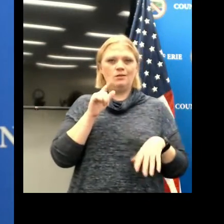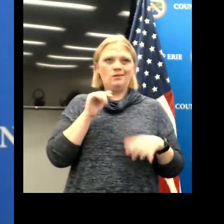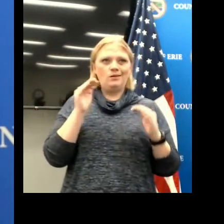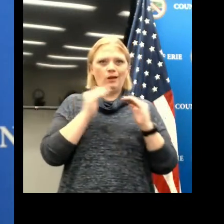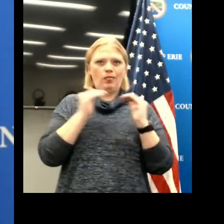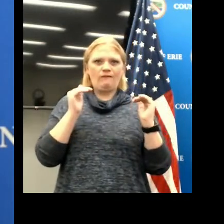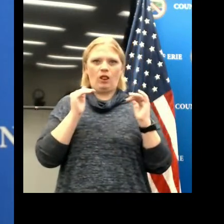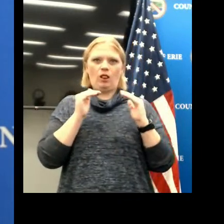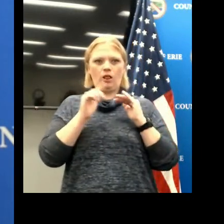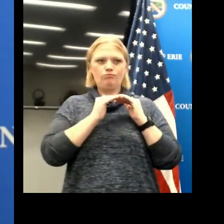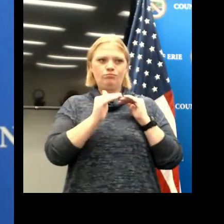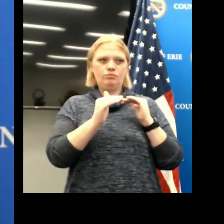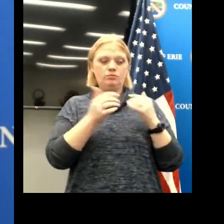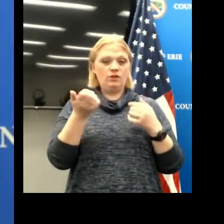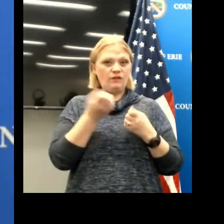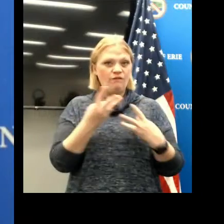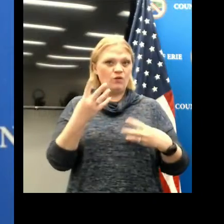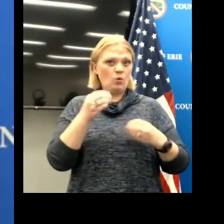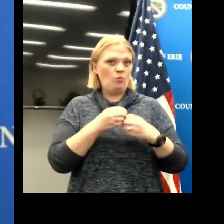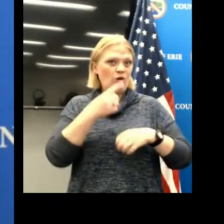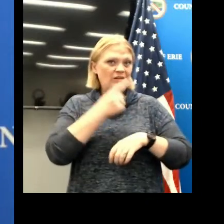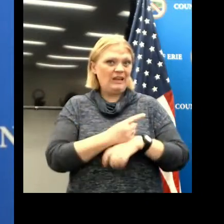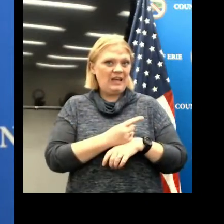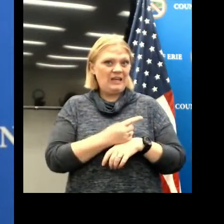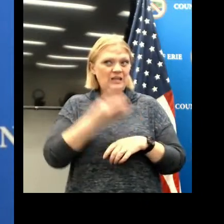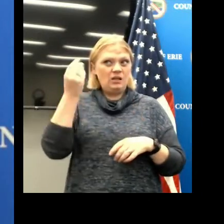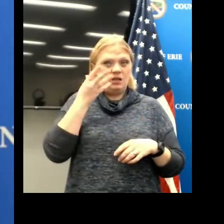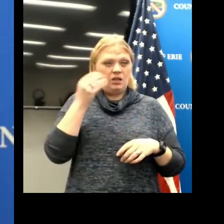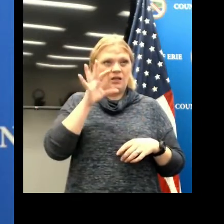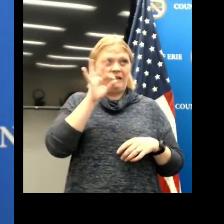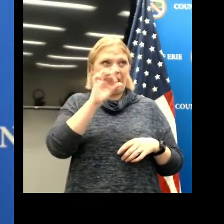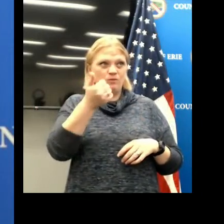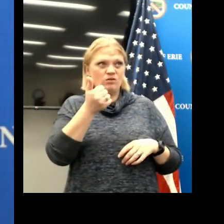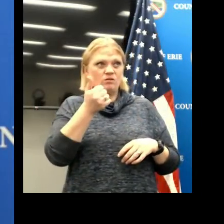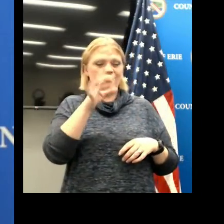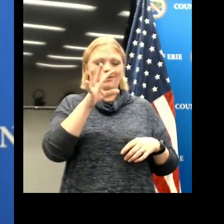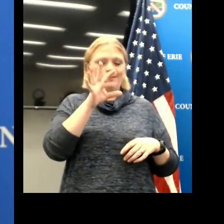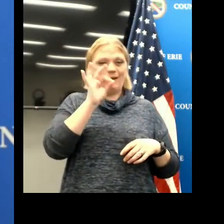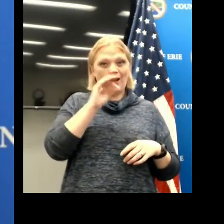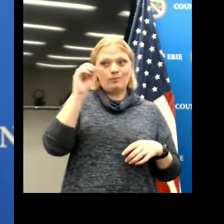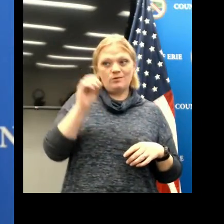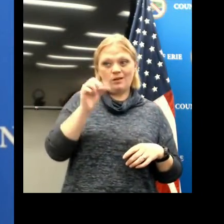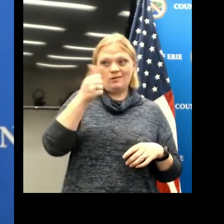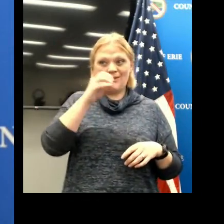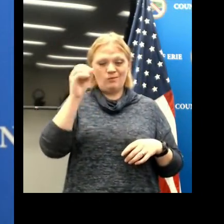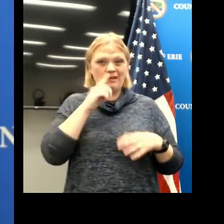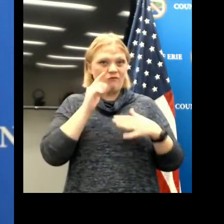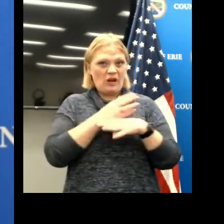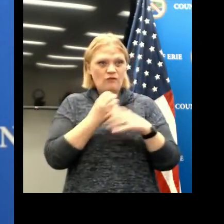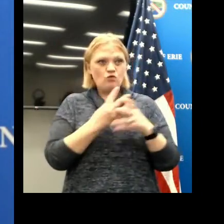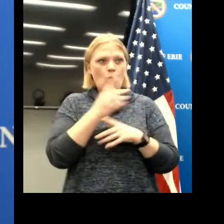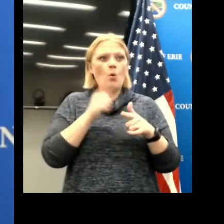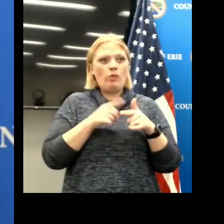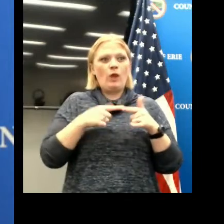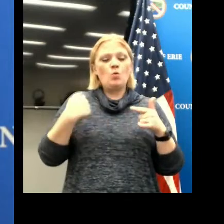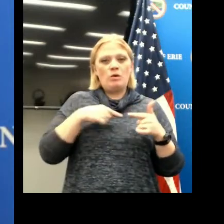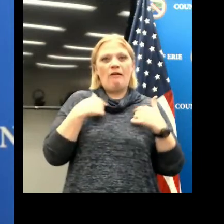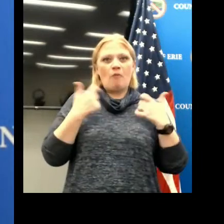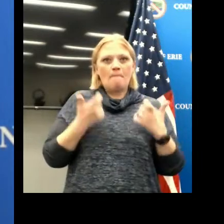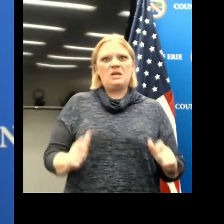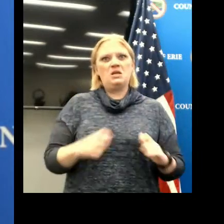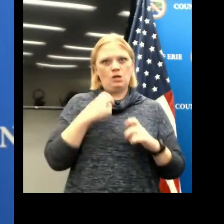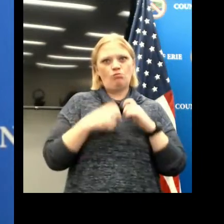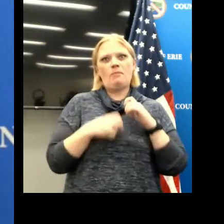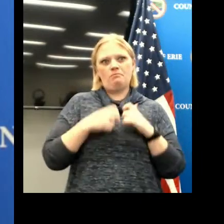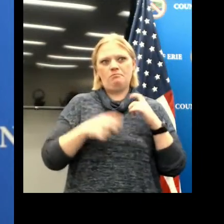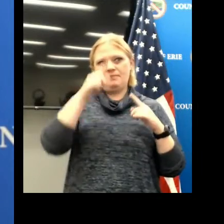we get a few more days of data and we're seeing 9% and 10% as an average growth, we've got big problems. I